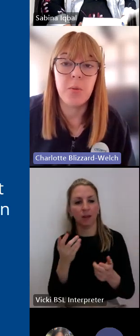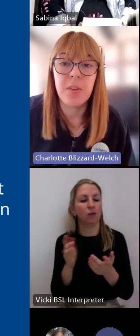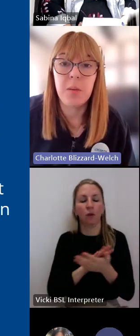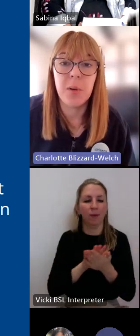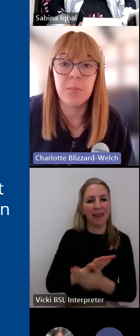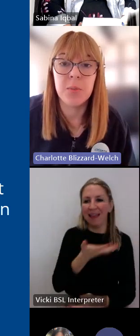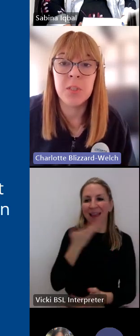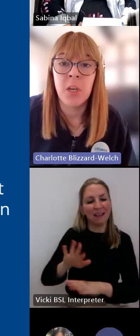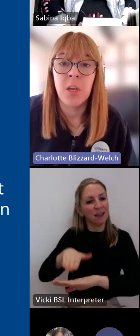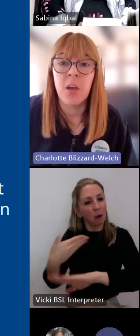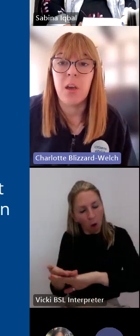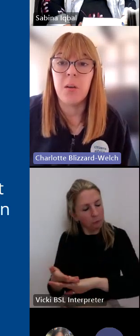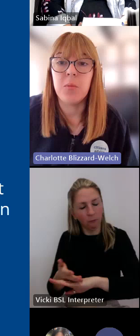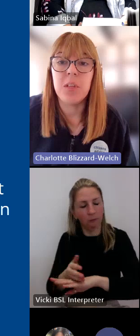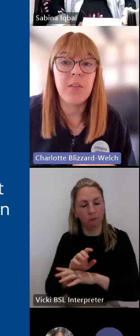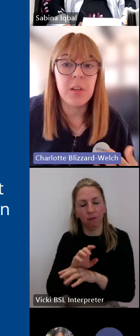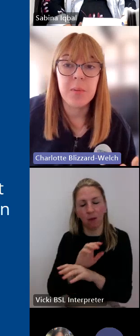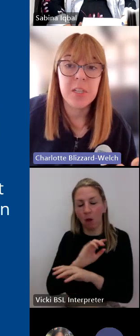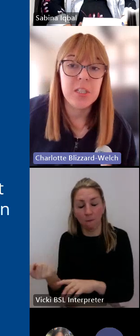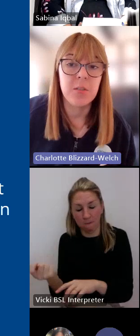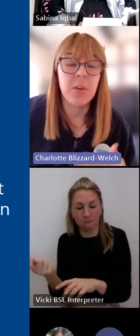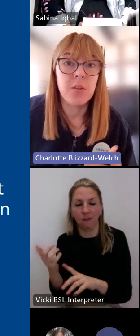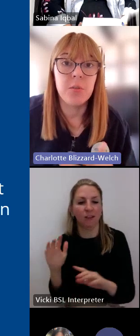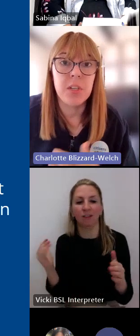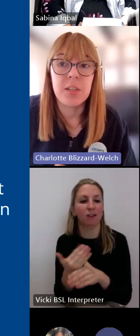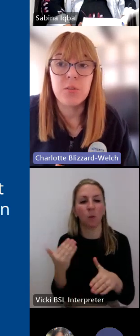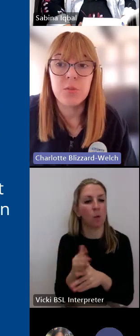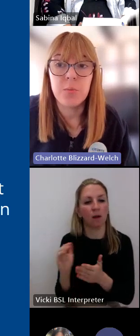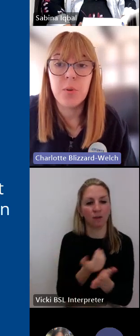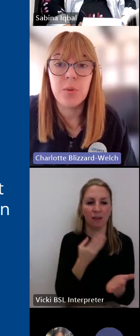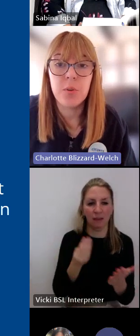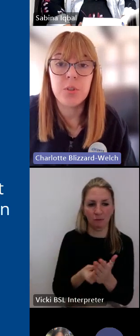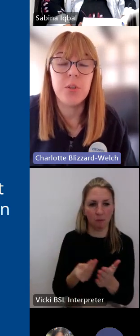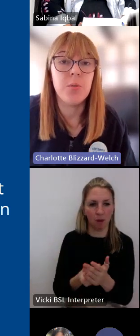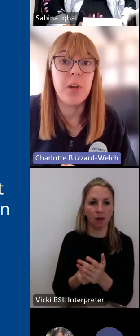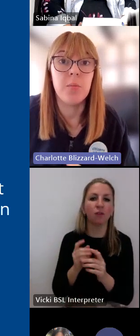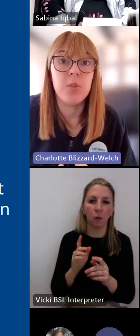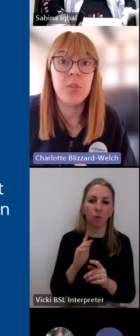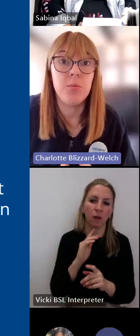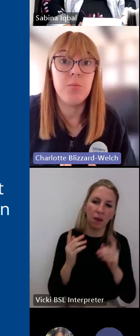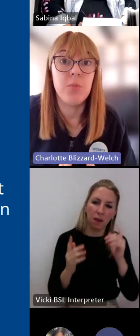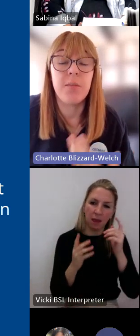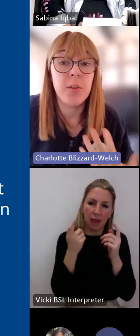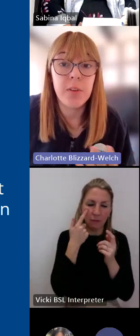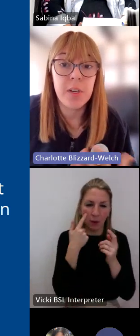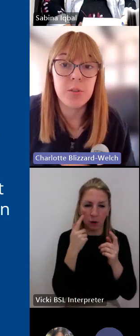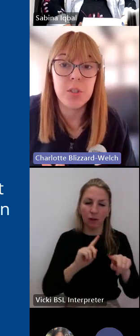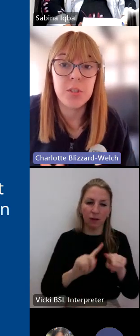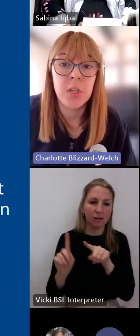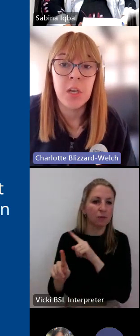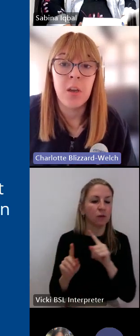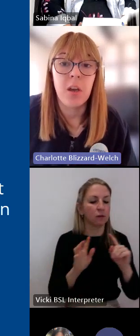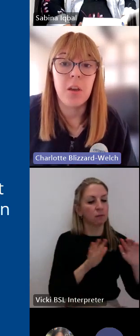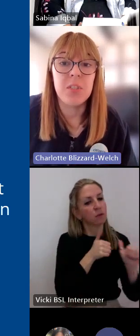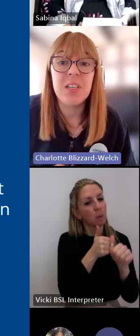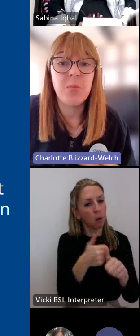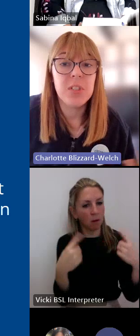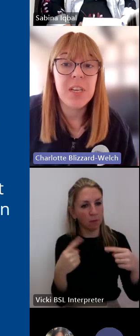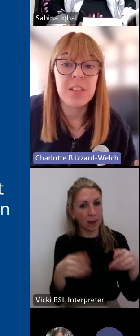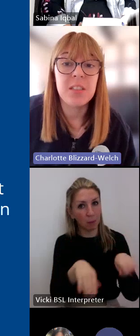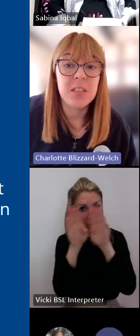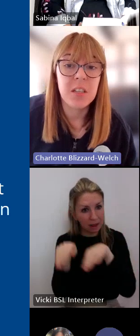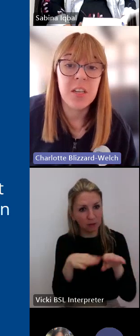for people with heat pumps. The availabilities of local and national support to get fuel vouchers,